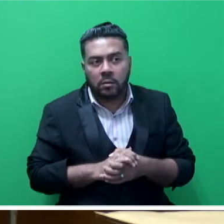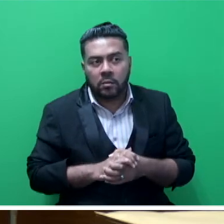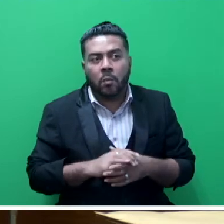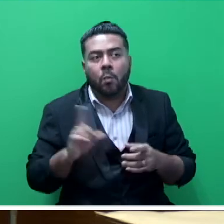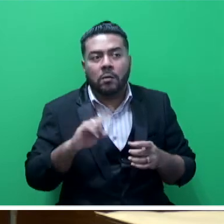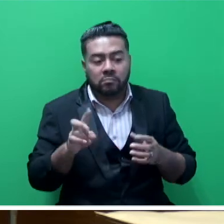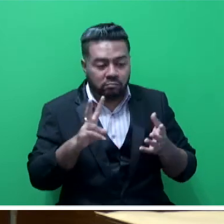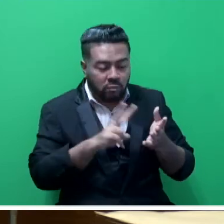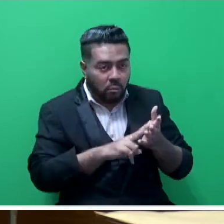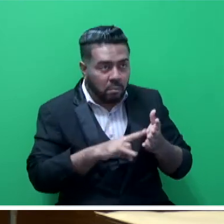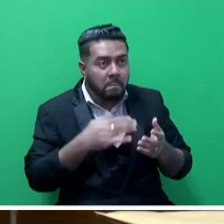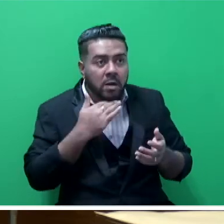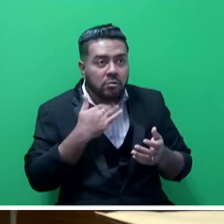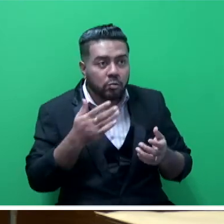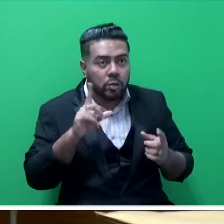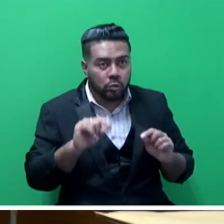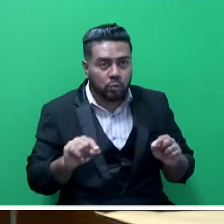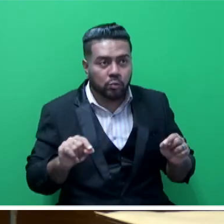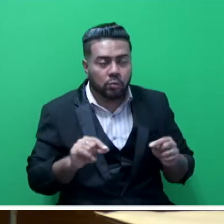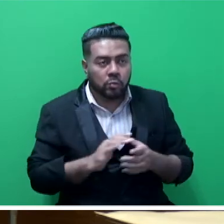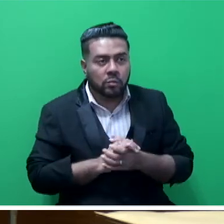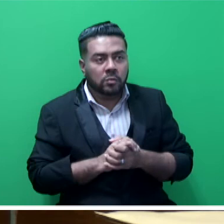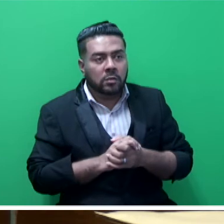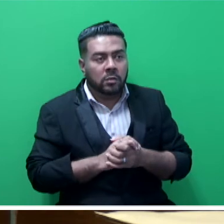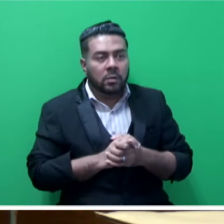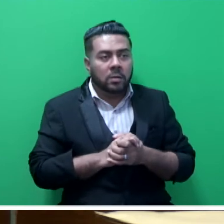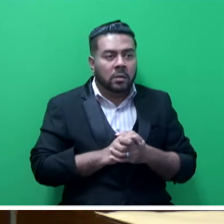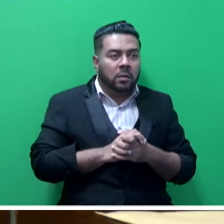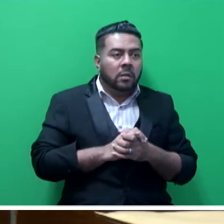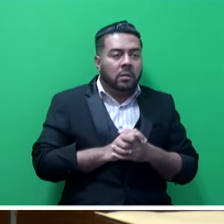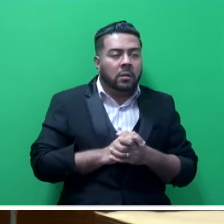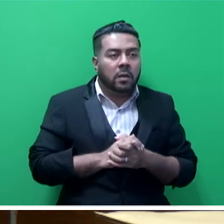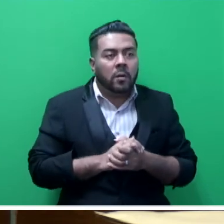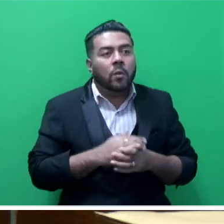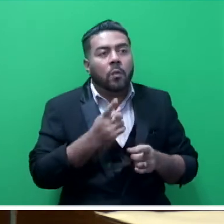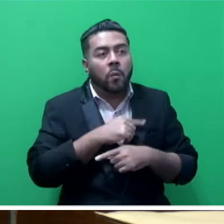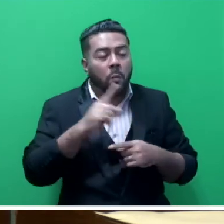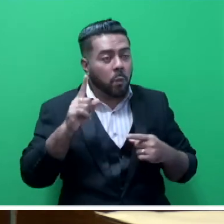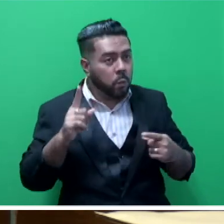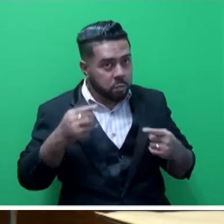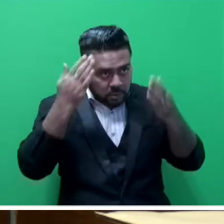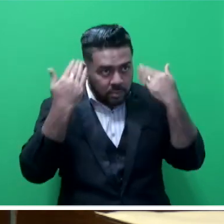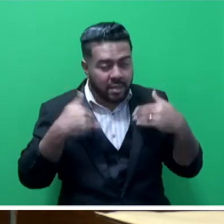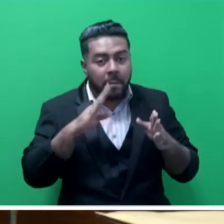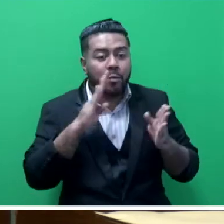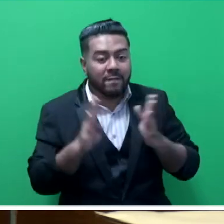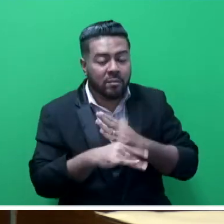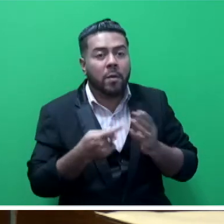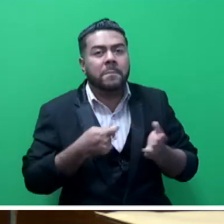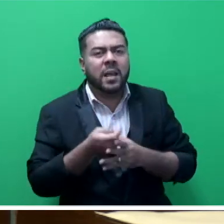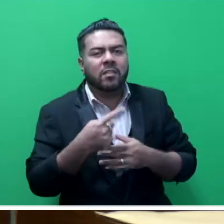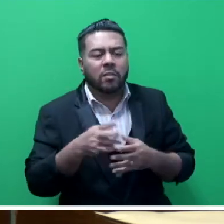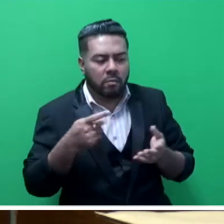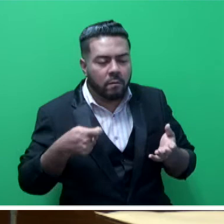they need to desilt, all this is defined in the environmental management plan. So, Mr. Speaker, the private sector pays the